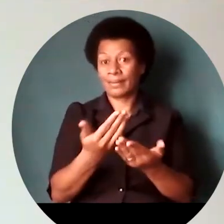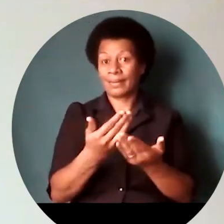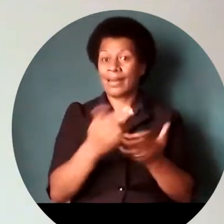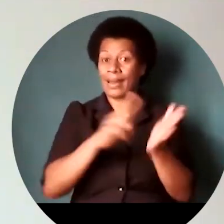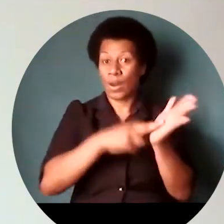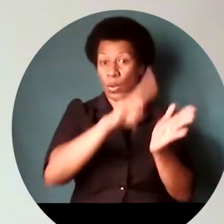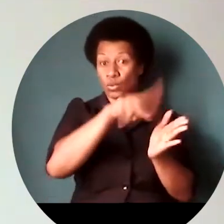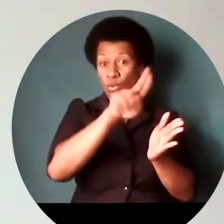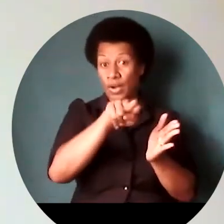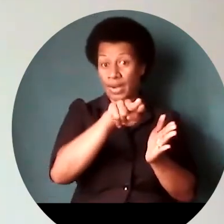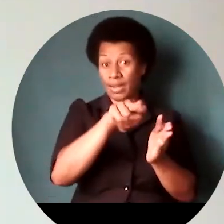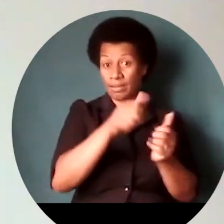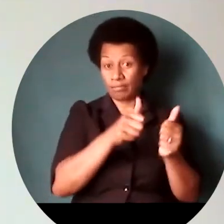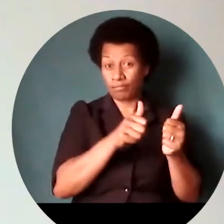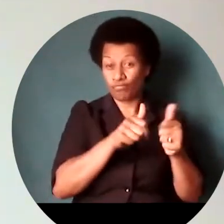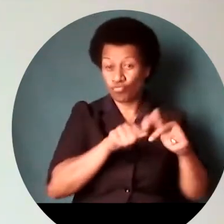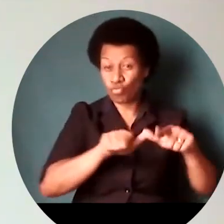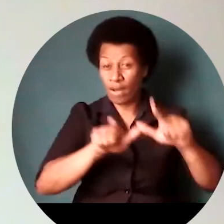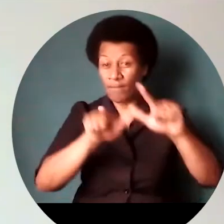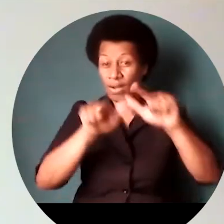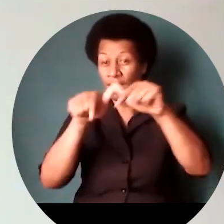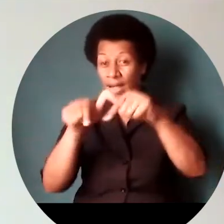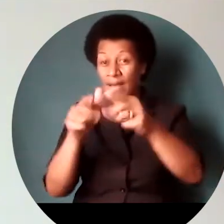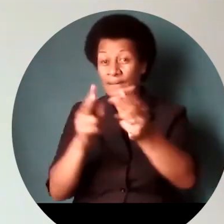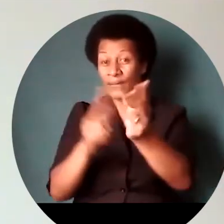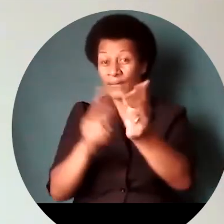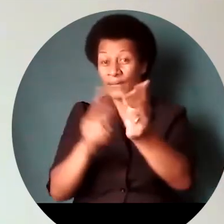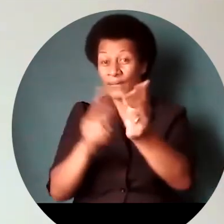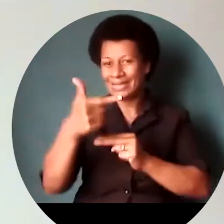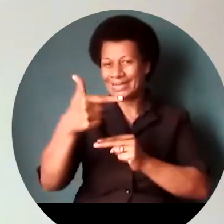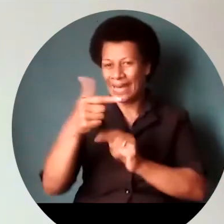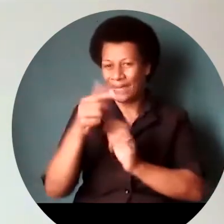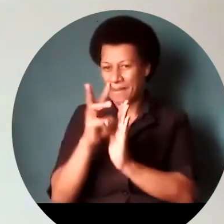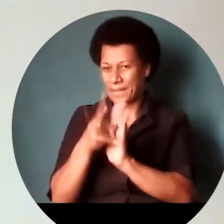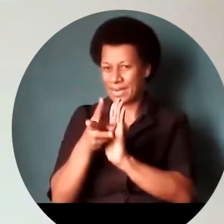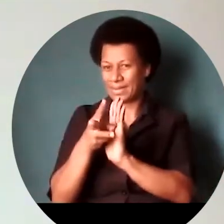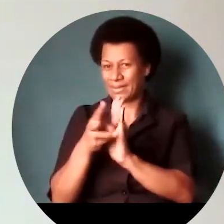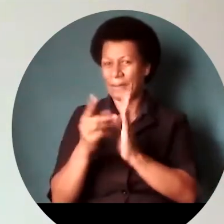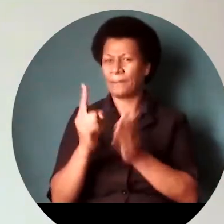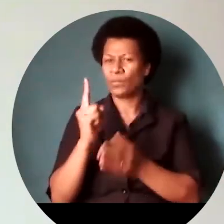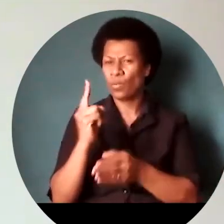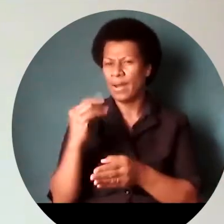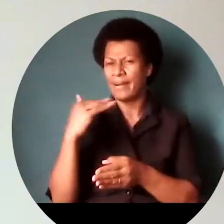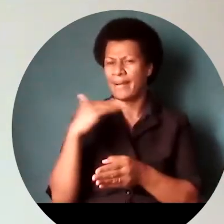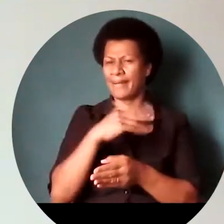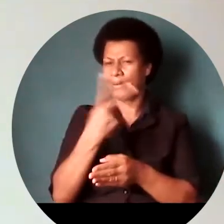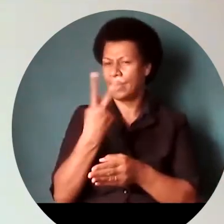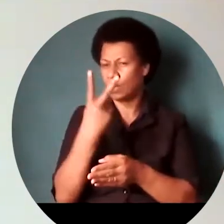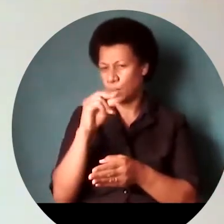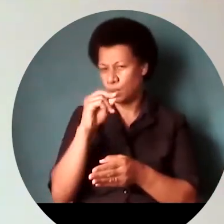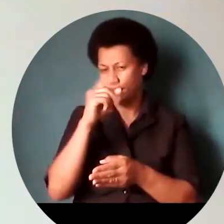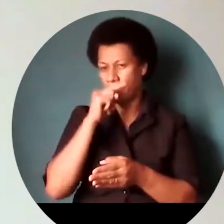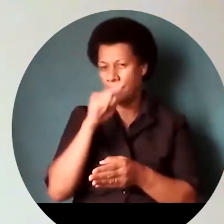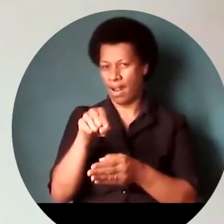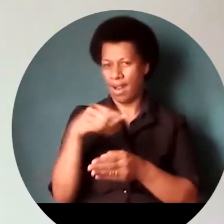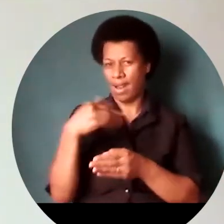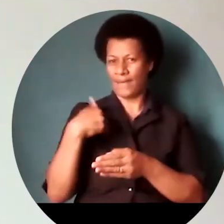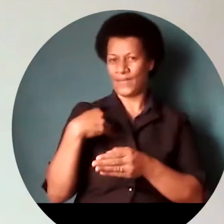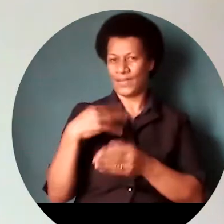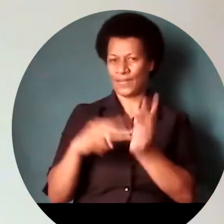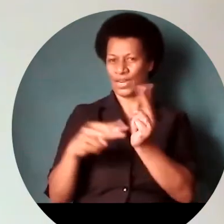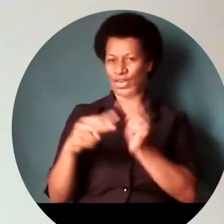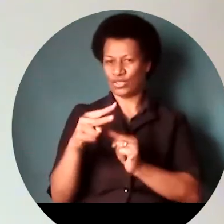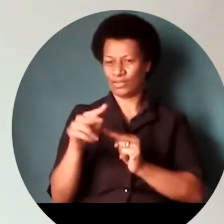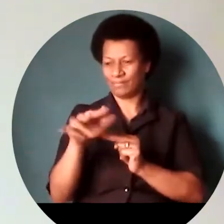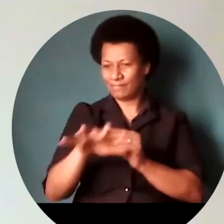eastern region of Viti level is dominated by lowland mangrove wetlands and forests